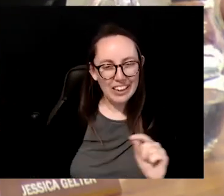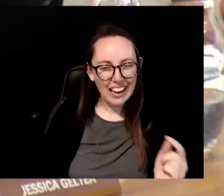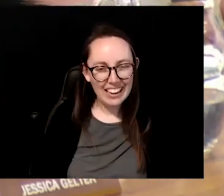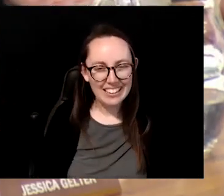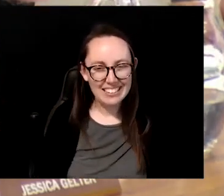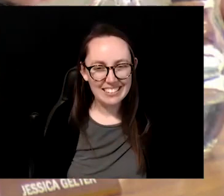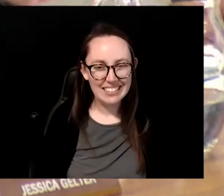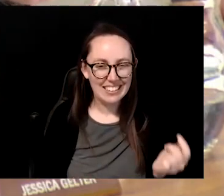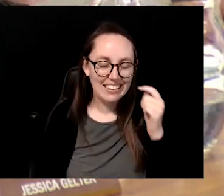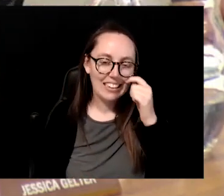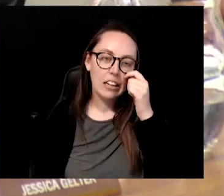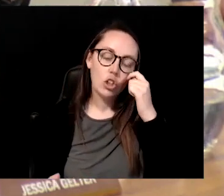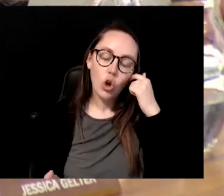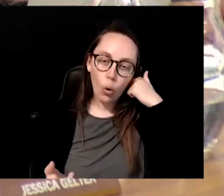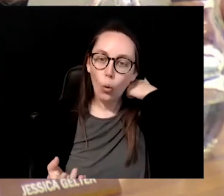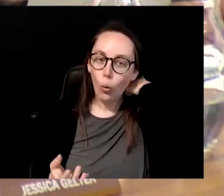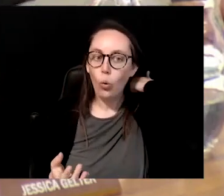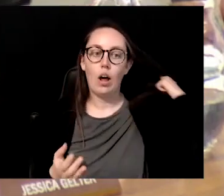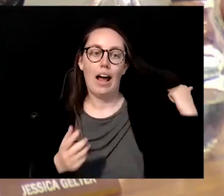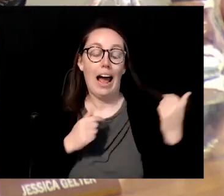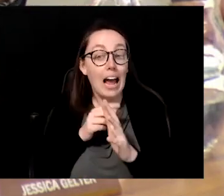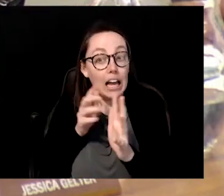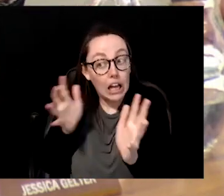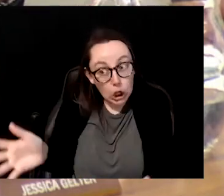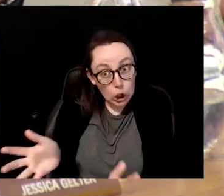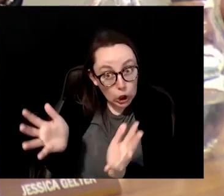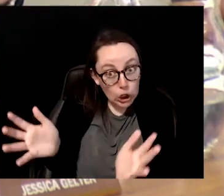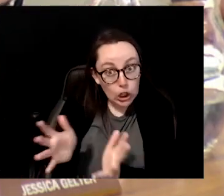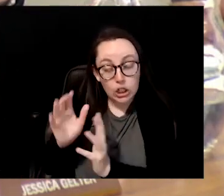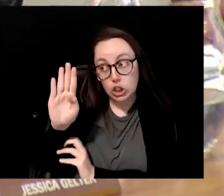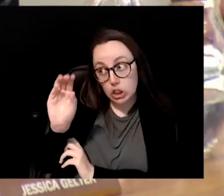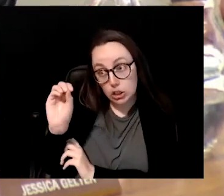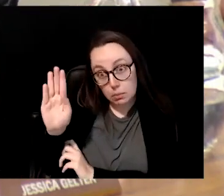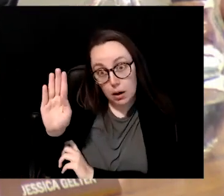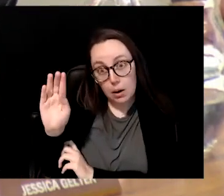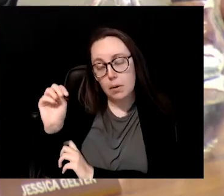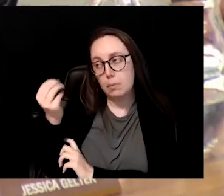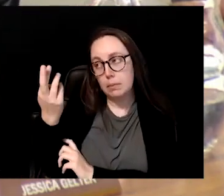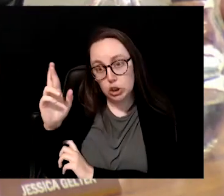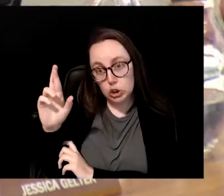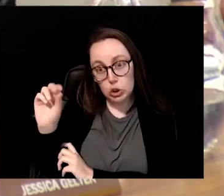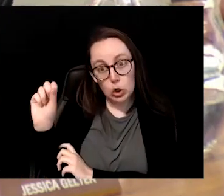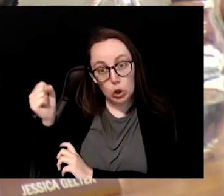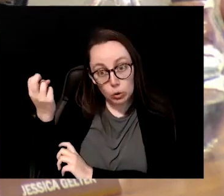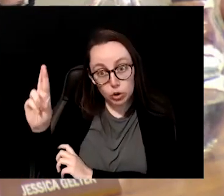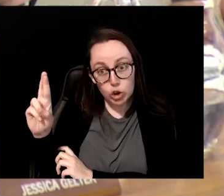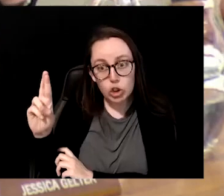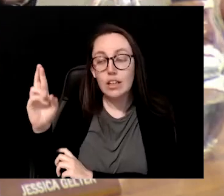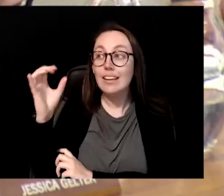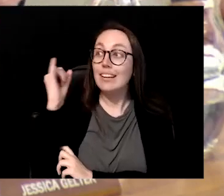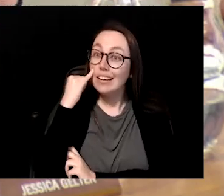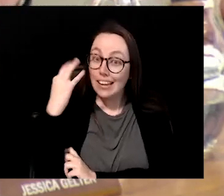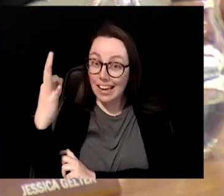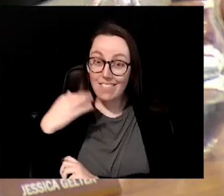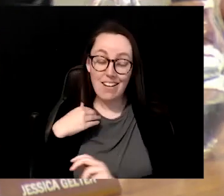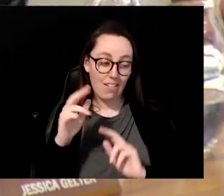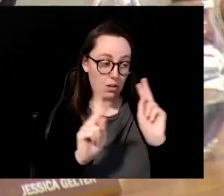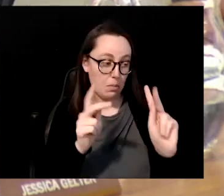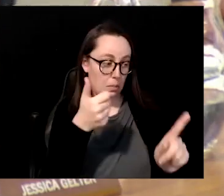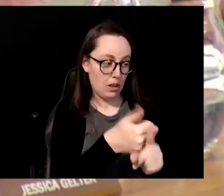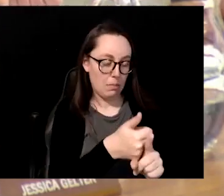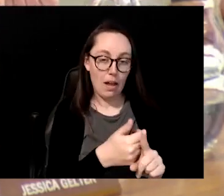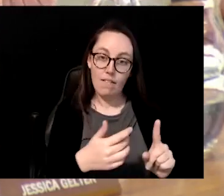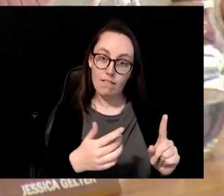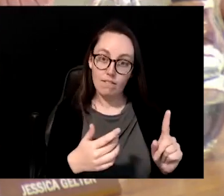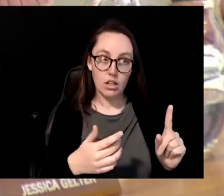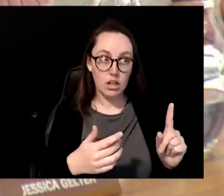so I would urge Mr oza if there are people who have information that they think is relevant to the conversation to bring